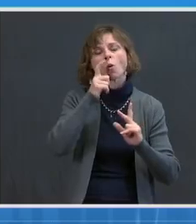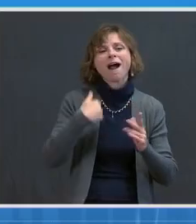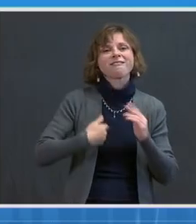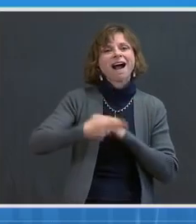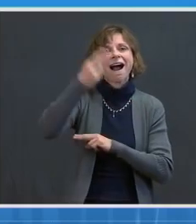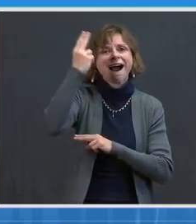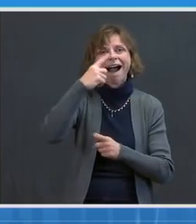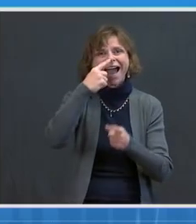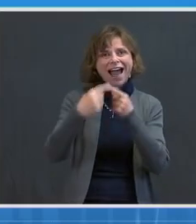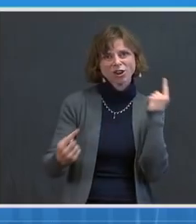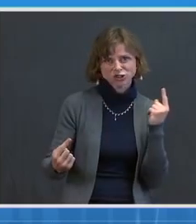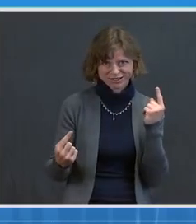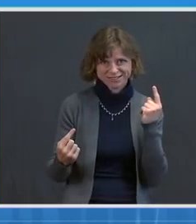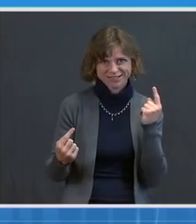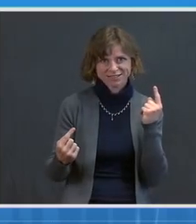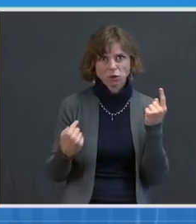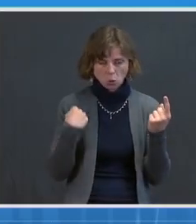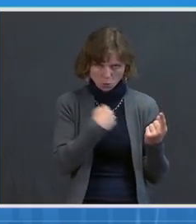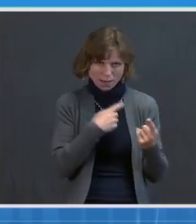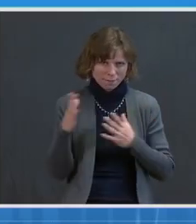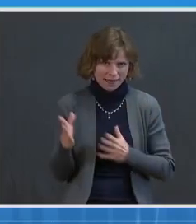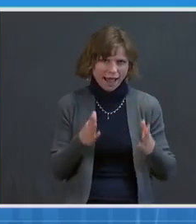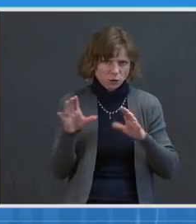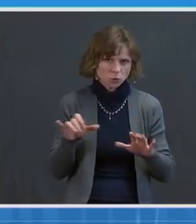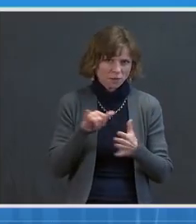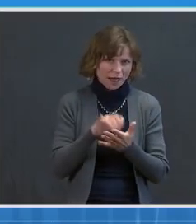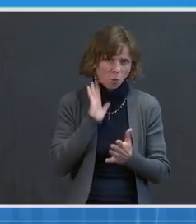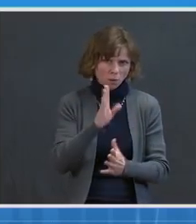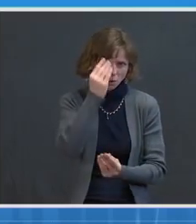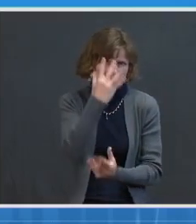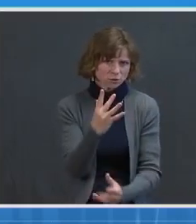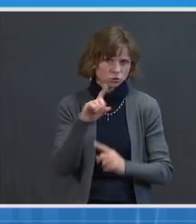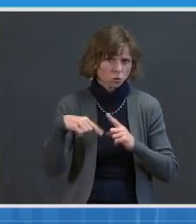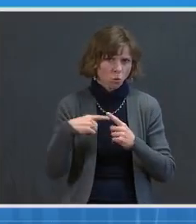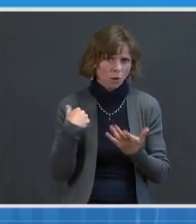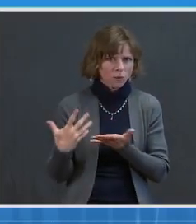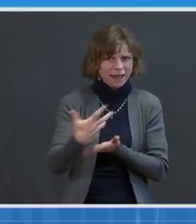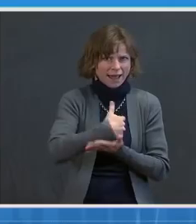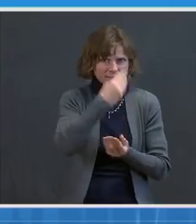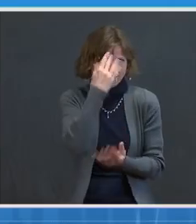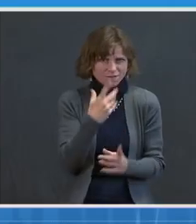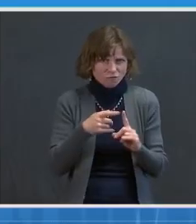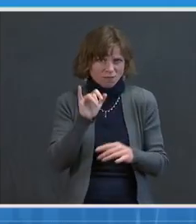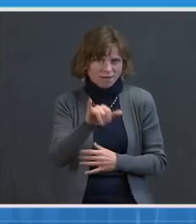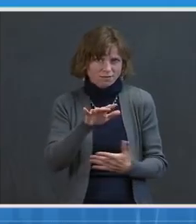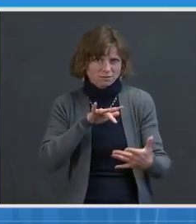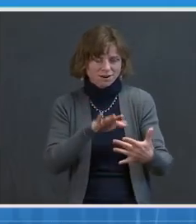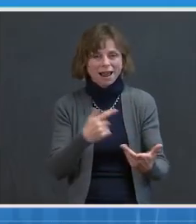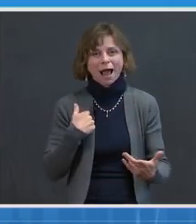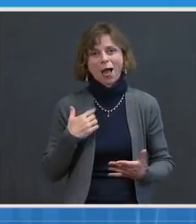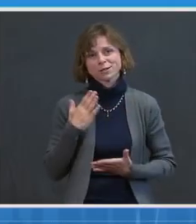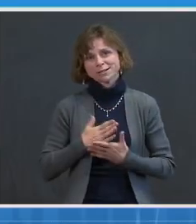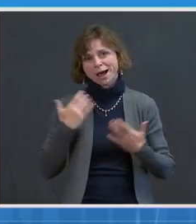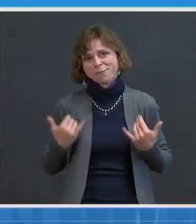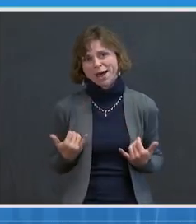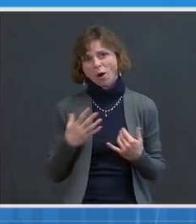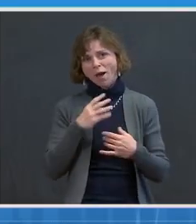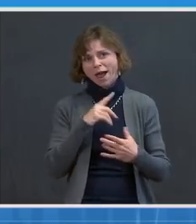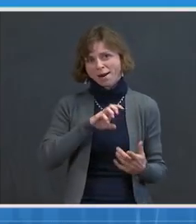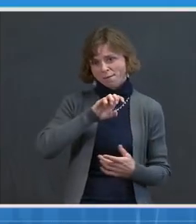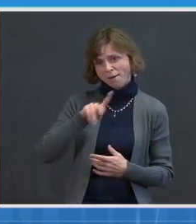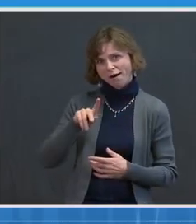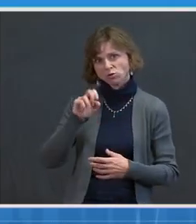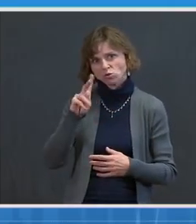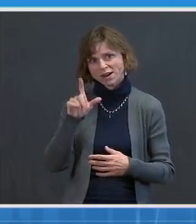are planned, and we will keep you up to date as we get data from these studies. I'll stop there, and now back to